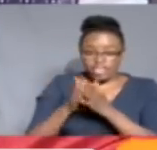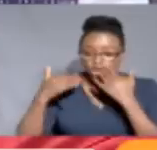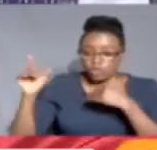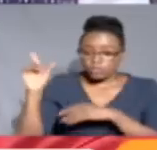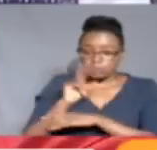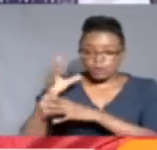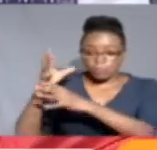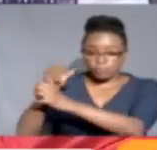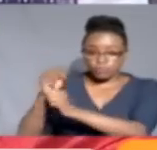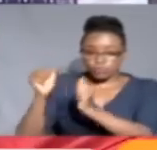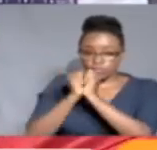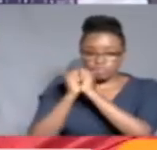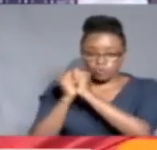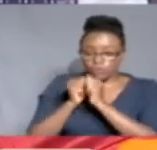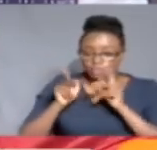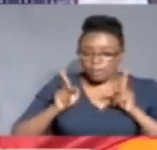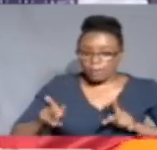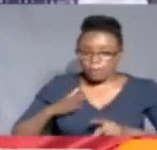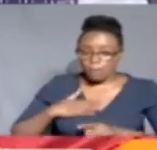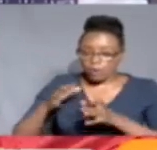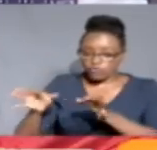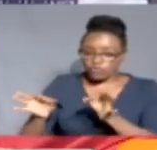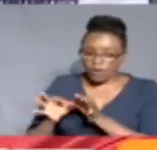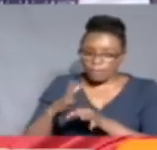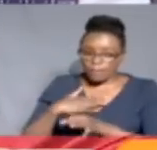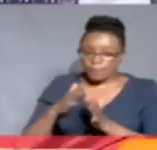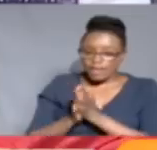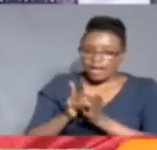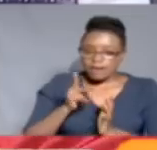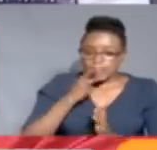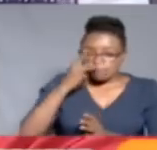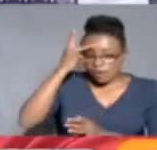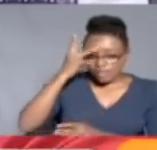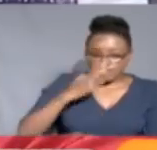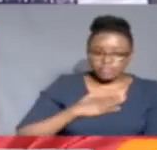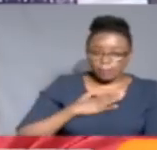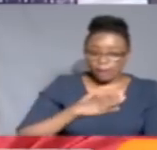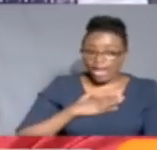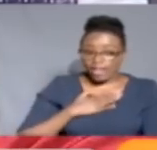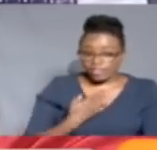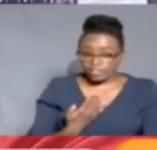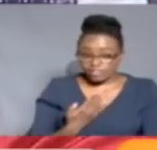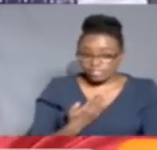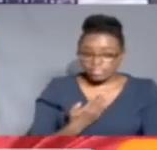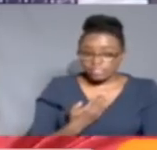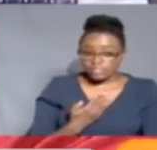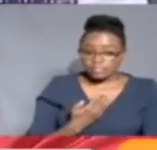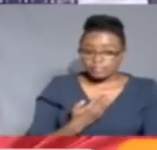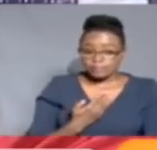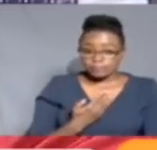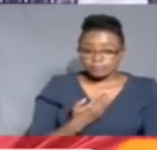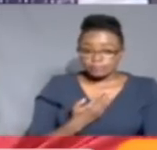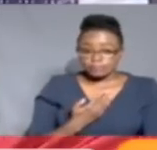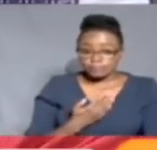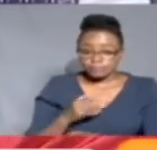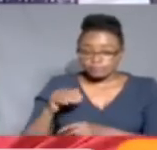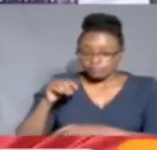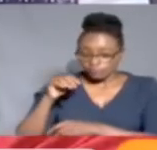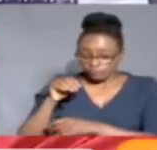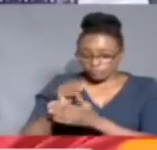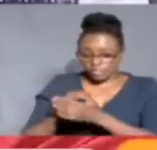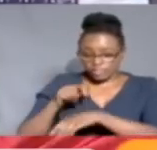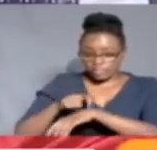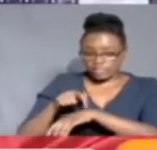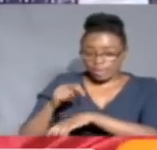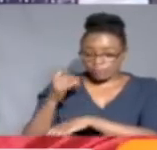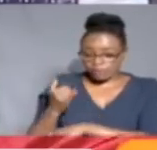my trust with my people, with my family, my parents. And by that time,